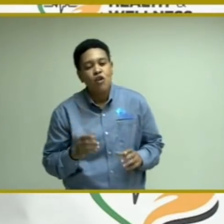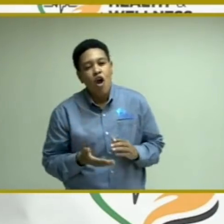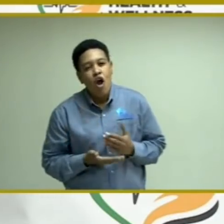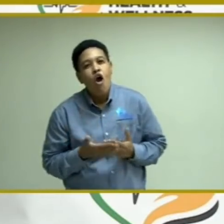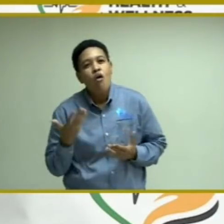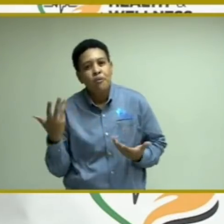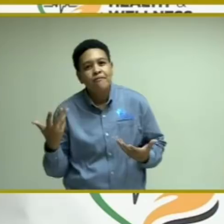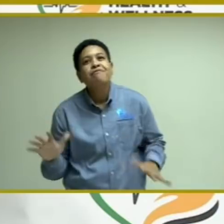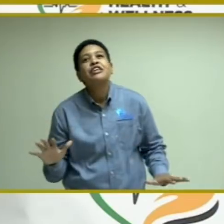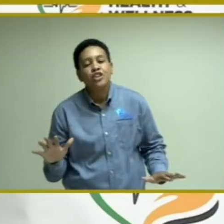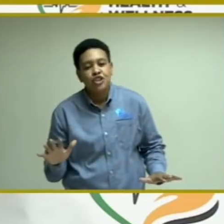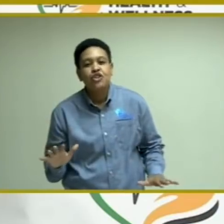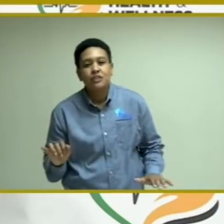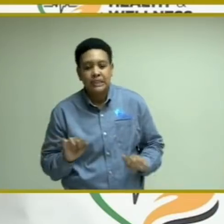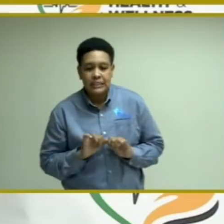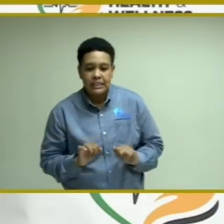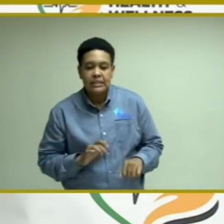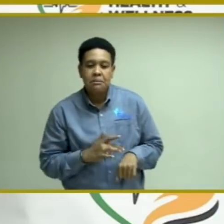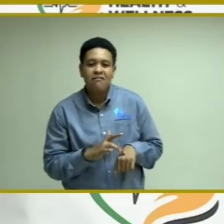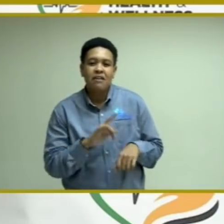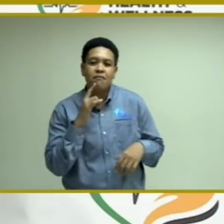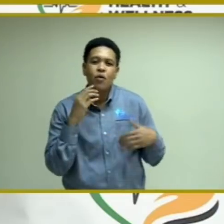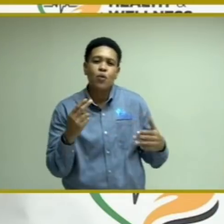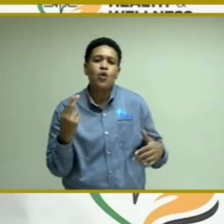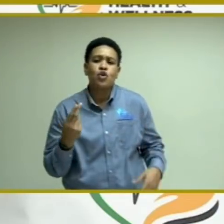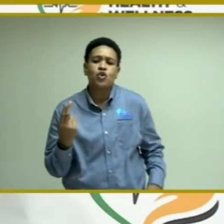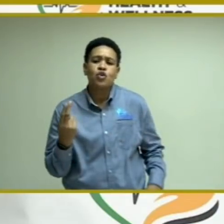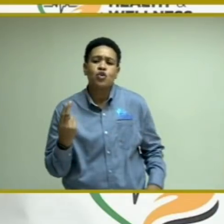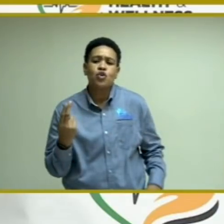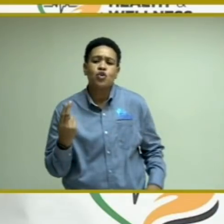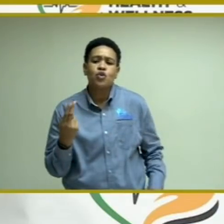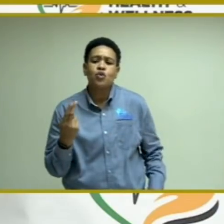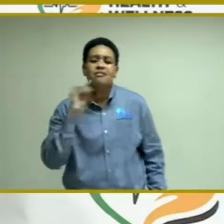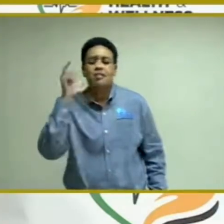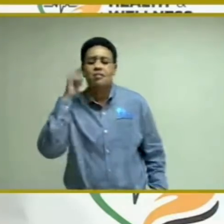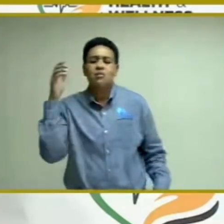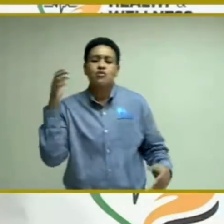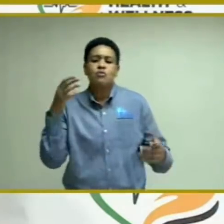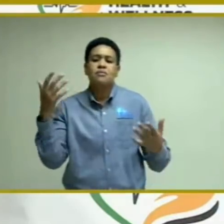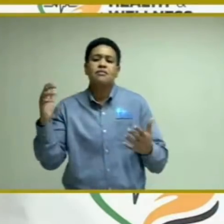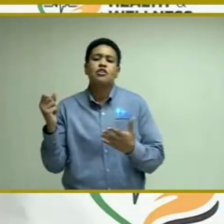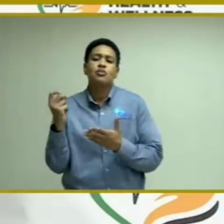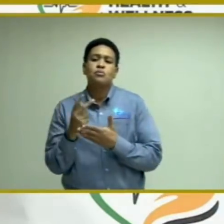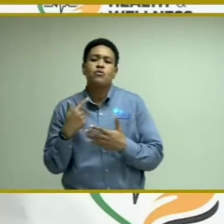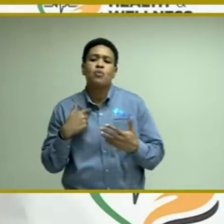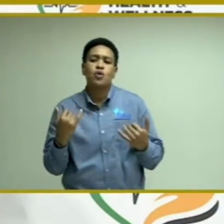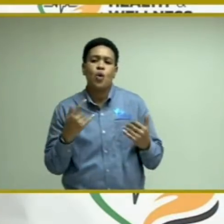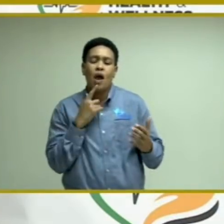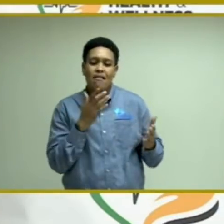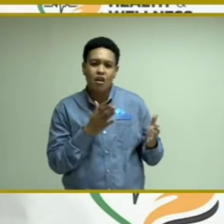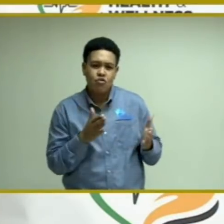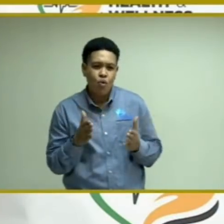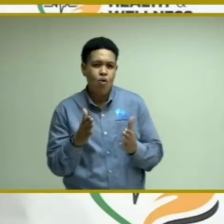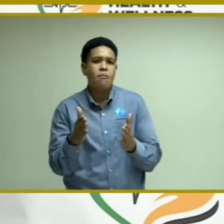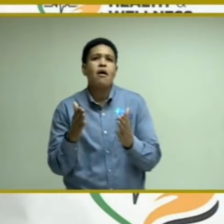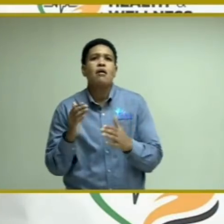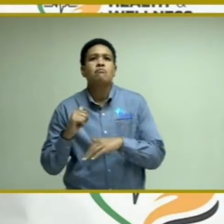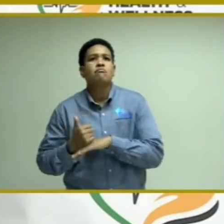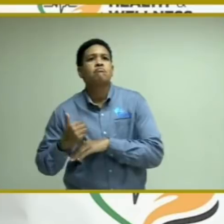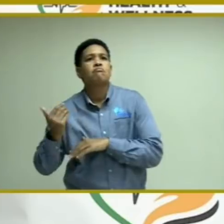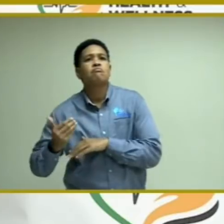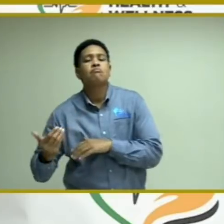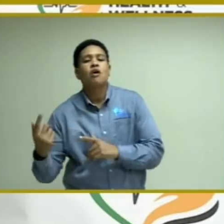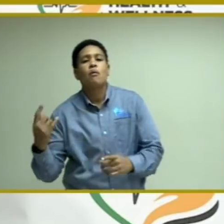that system available for usage. Given that Cabinet has approved, we now have a roadmap. We now